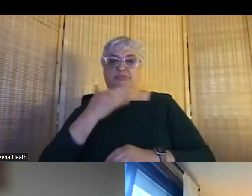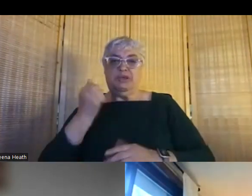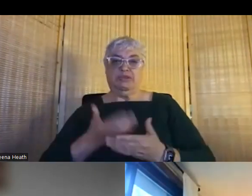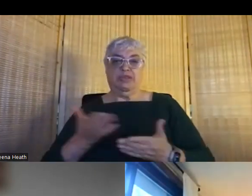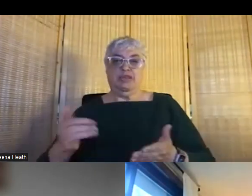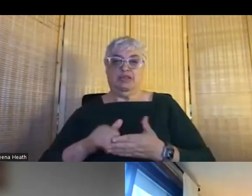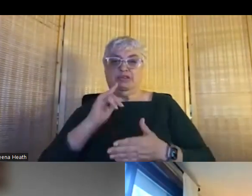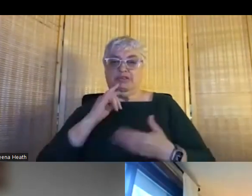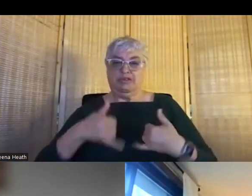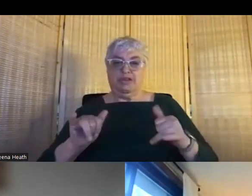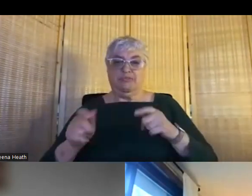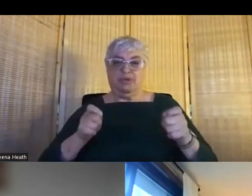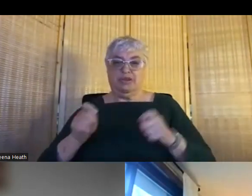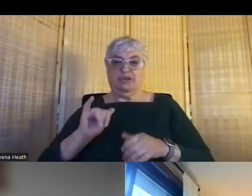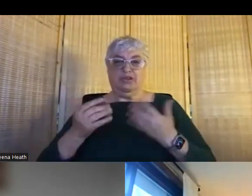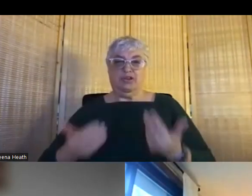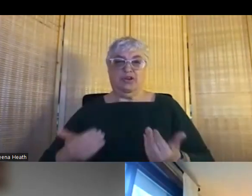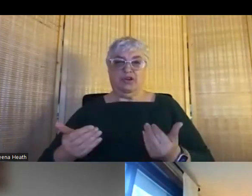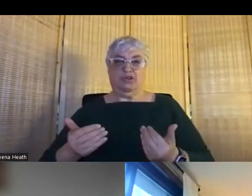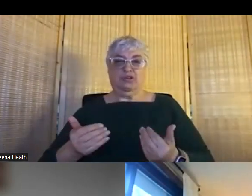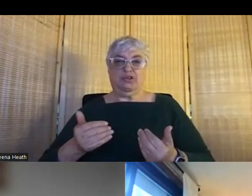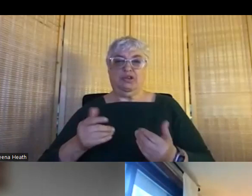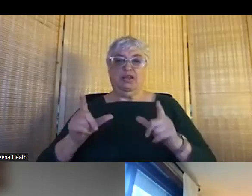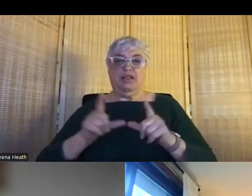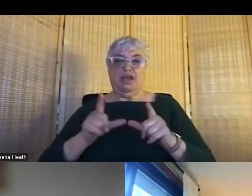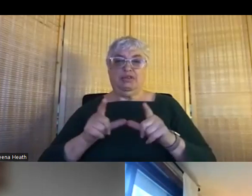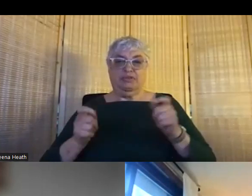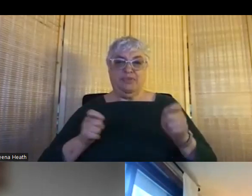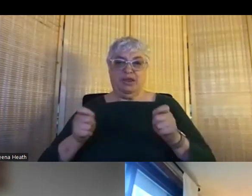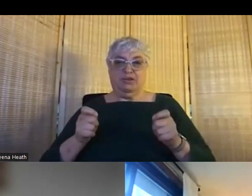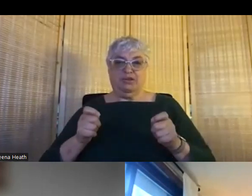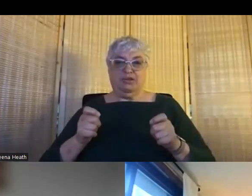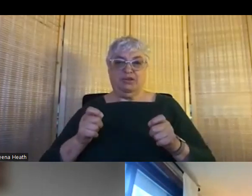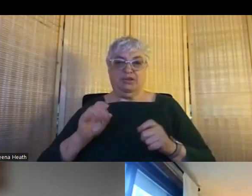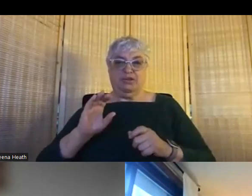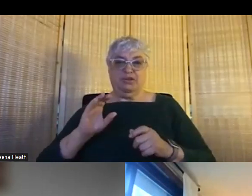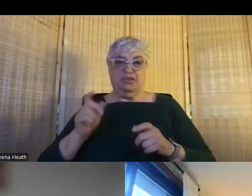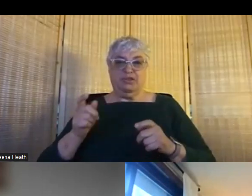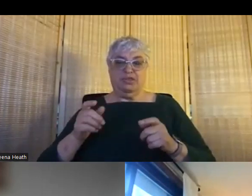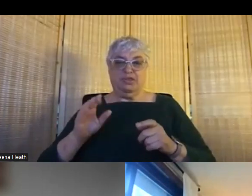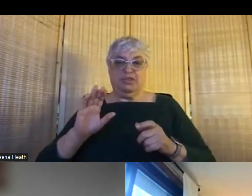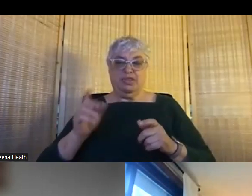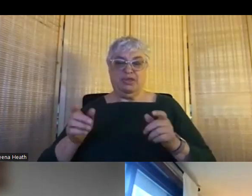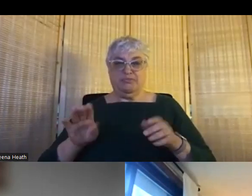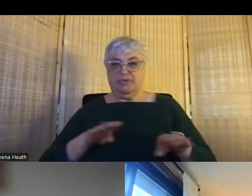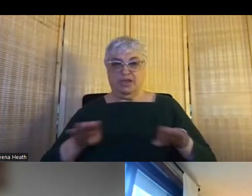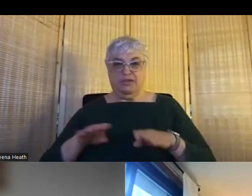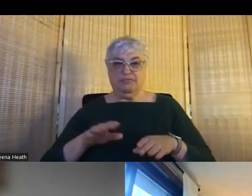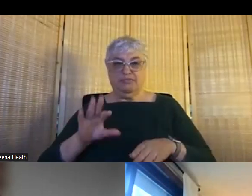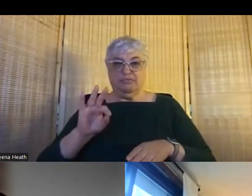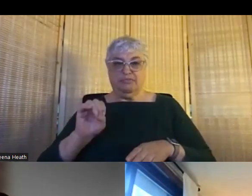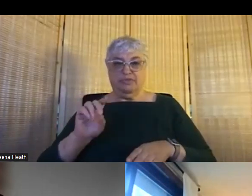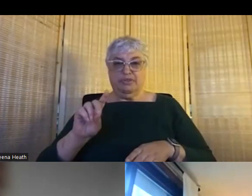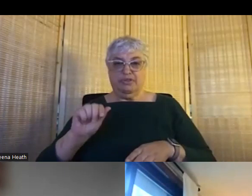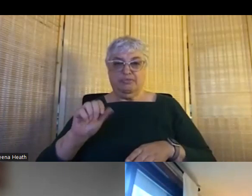will still be managed by your currently assigned licensing manager within the Behavioral Health Administration. And sorry, I'm getting a little bit of feedback. I